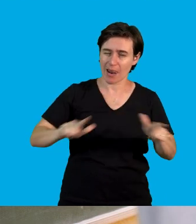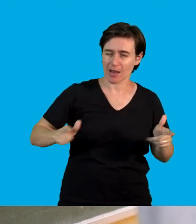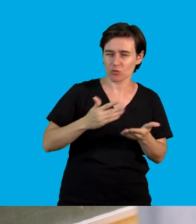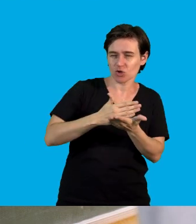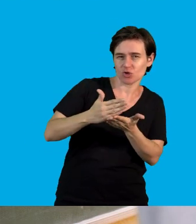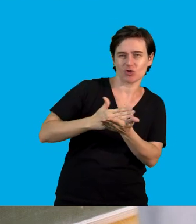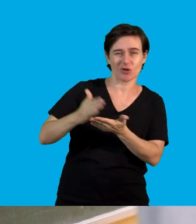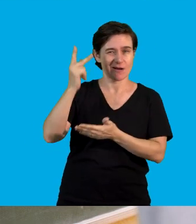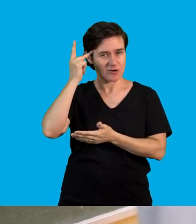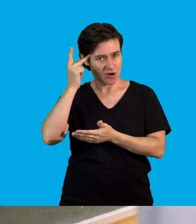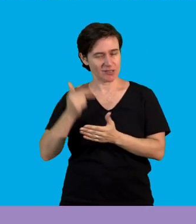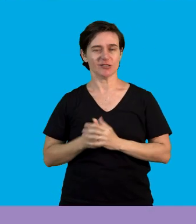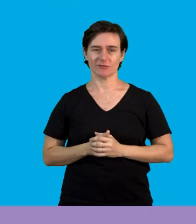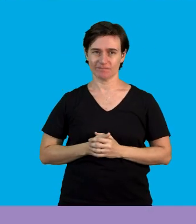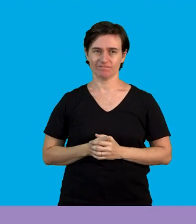share knowledge.